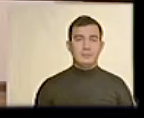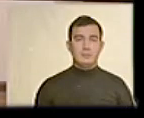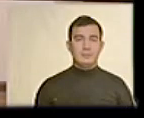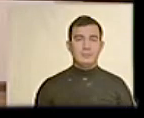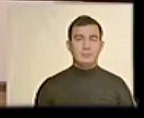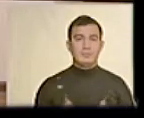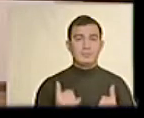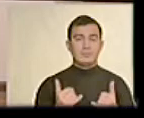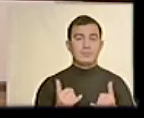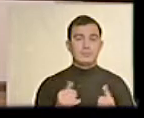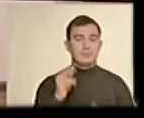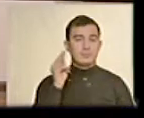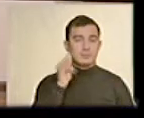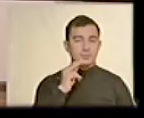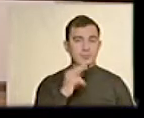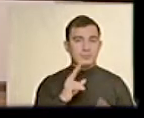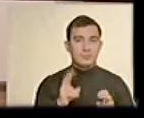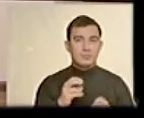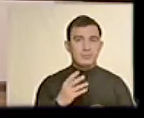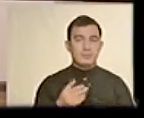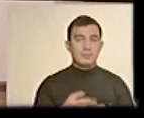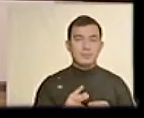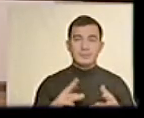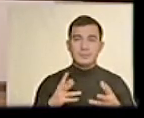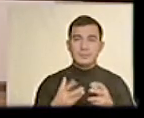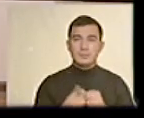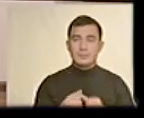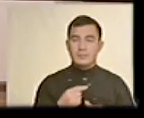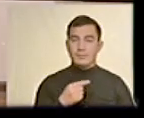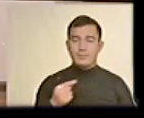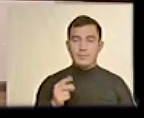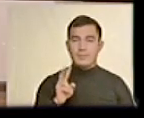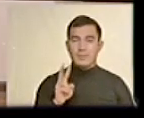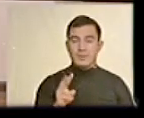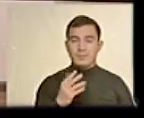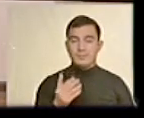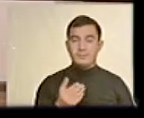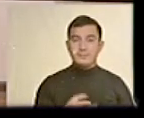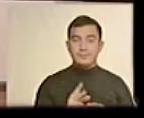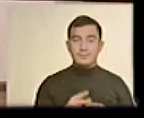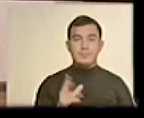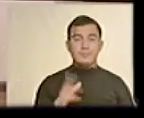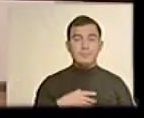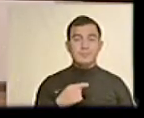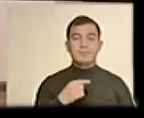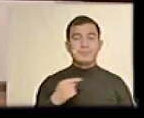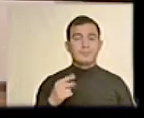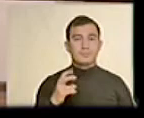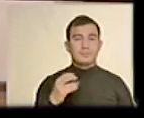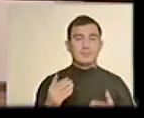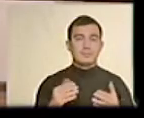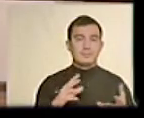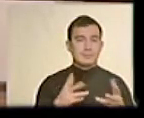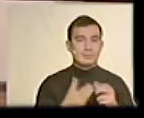Bugungi mavzuyimiz yig'indining kvadrati, ayirmaning kvadrati. Birinchi yig'indining kvadratini ko'rib